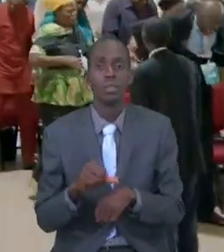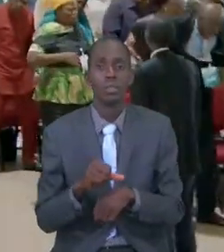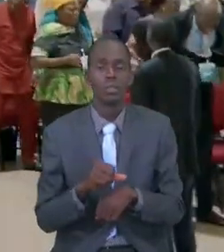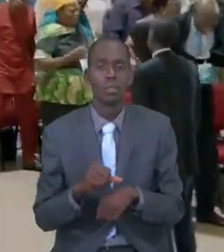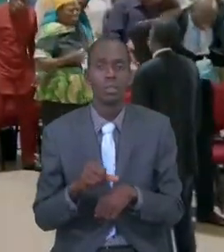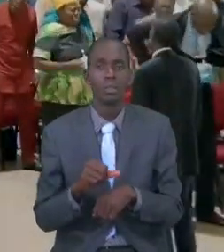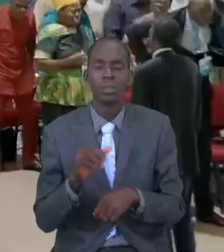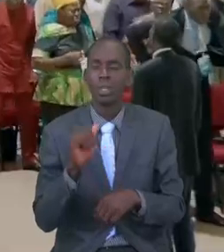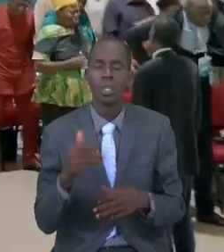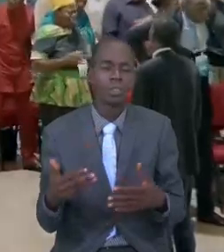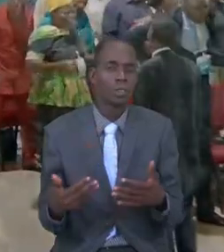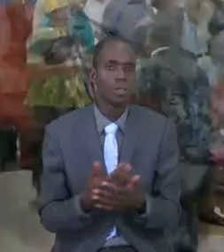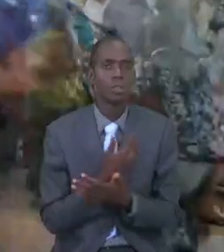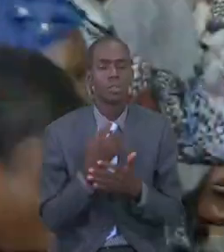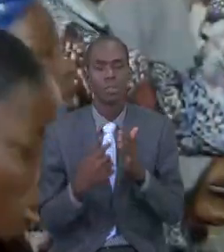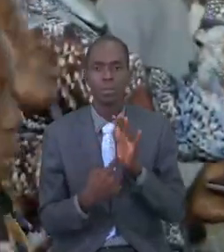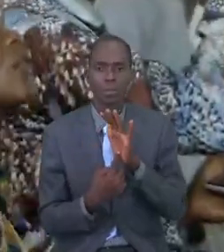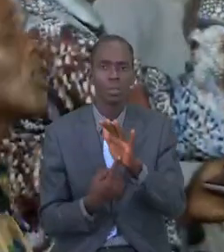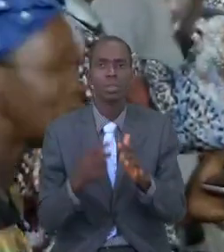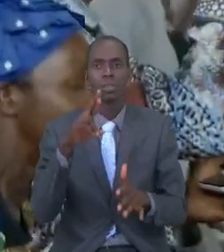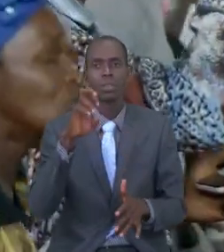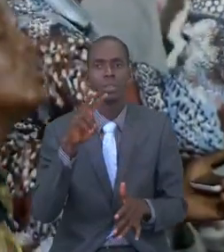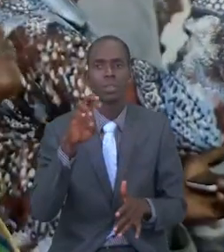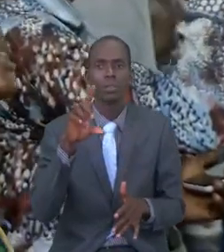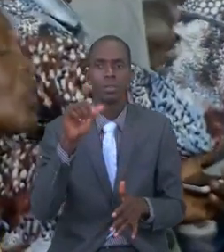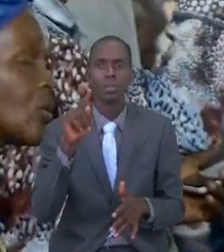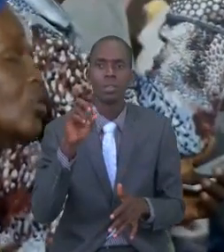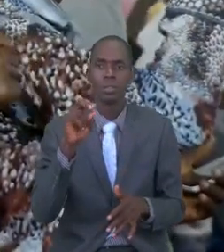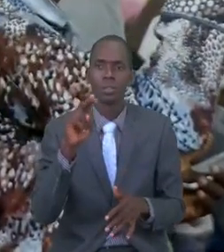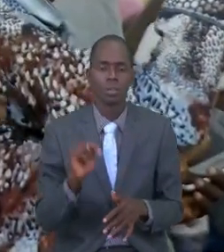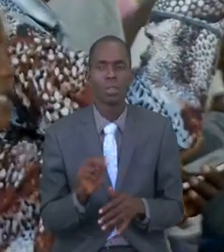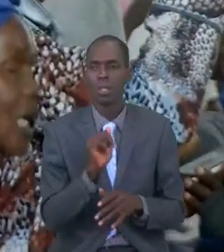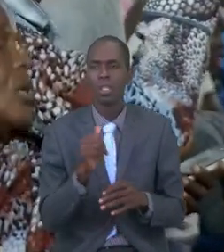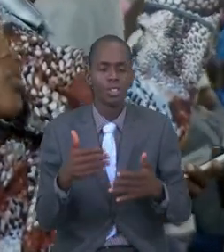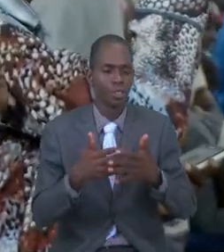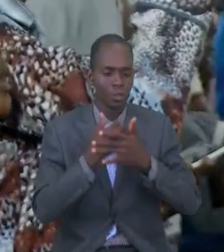a new revelation. A new